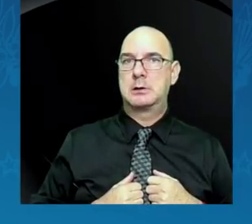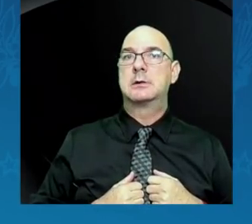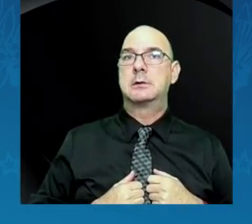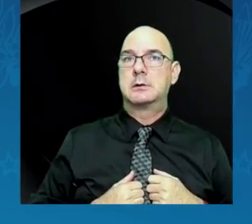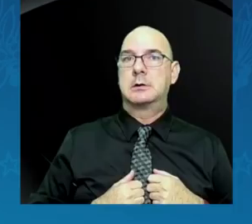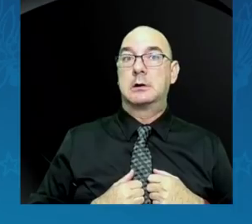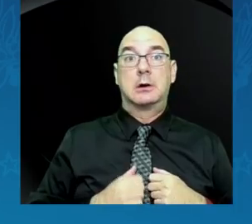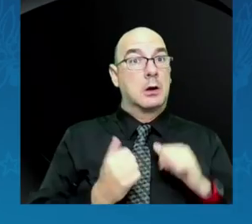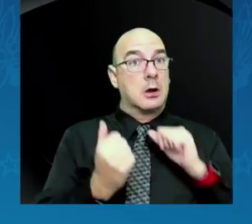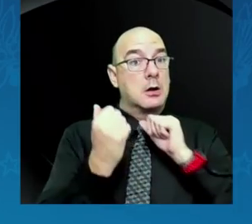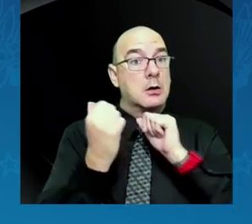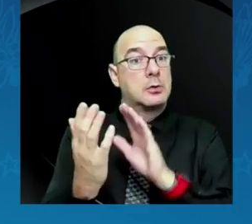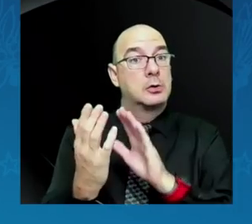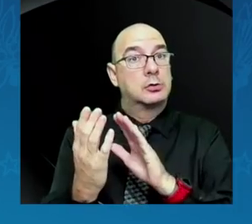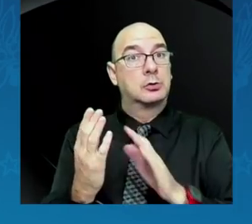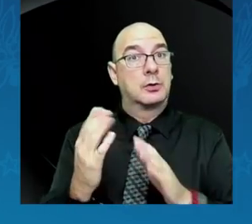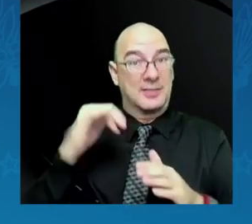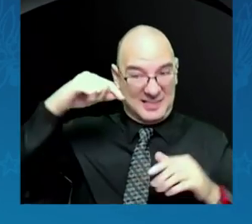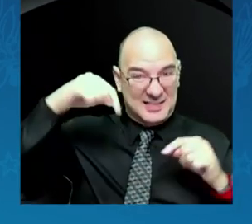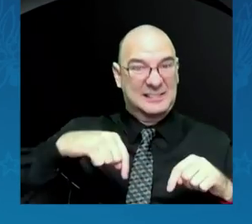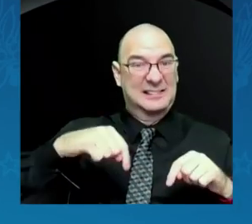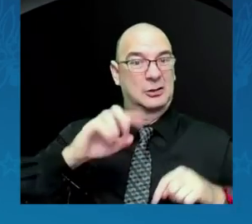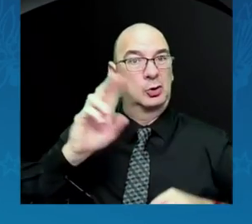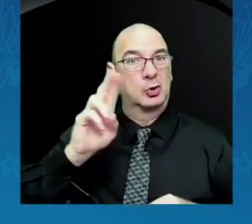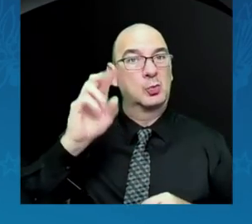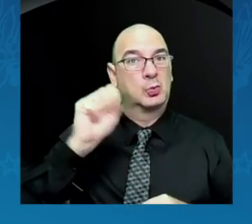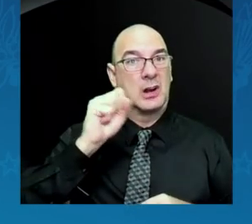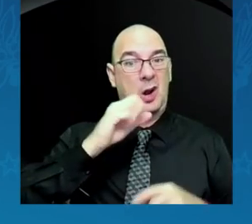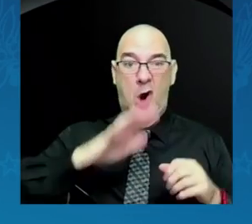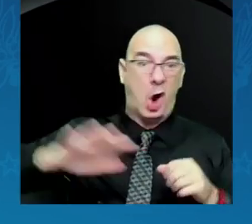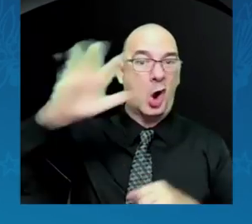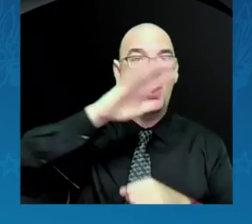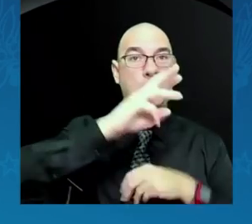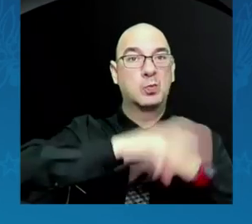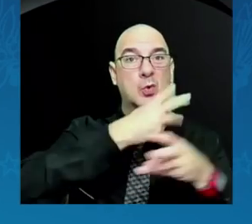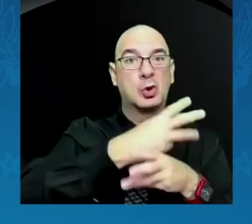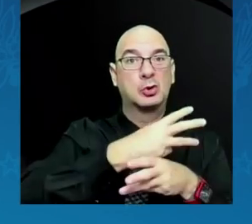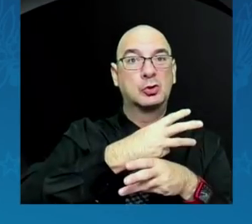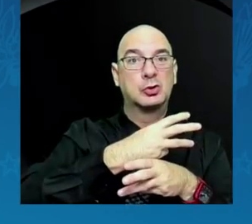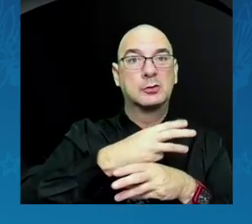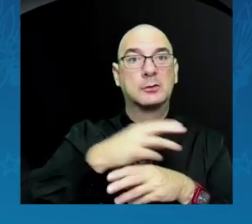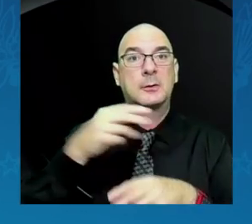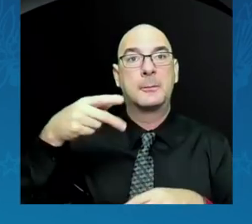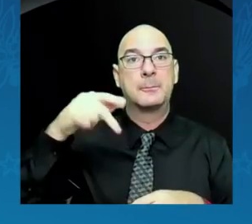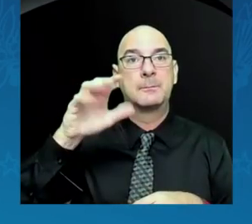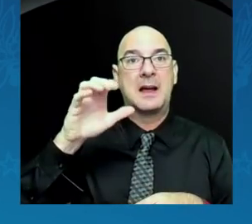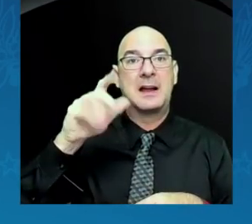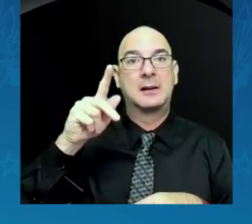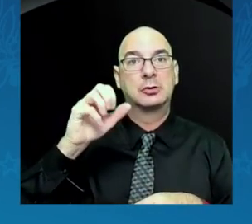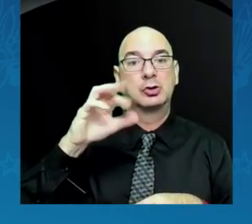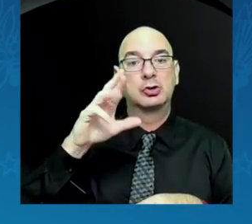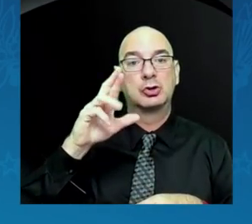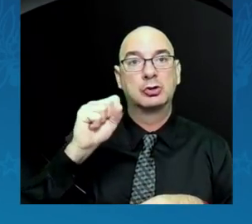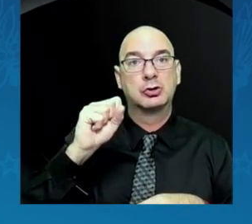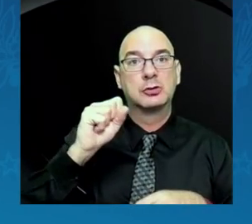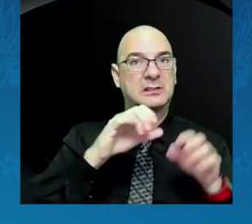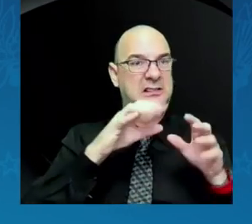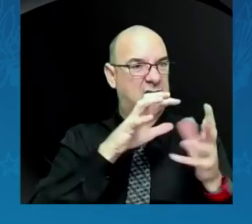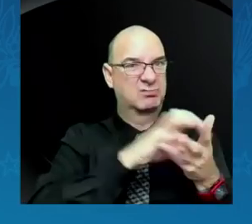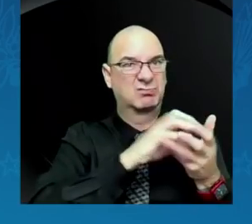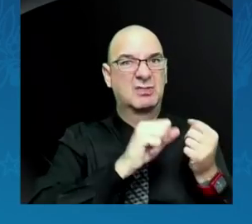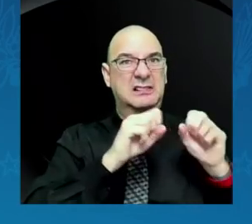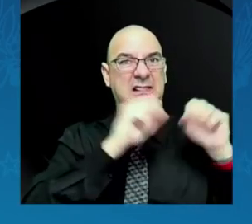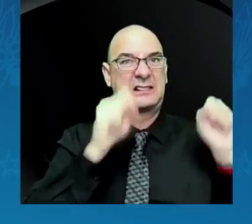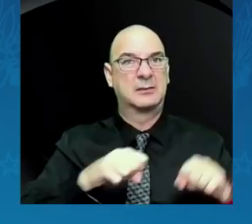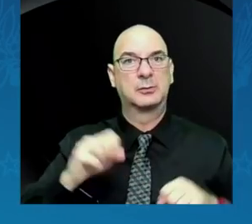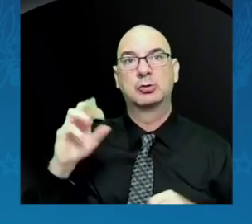world, the hackers that have compromised systems, ransomware, not to mention the